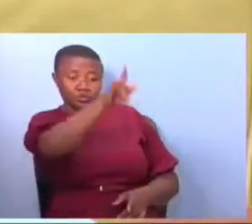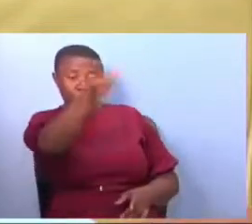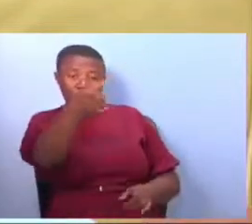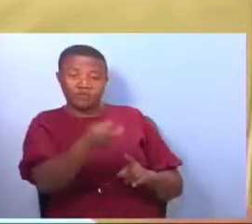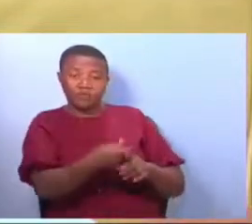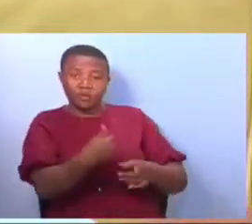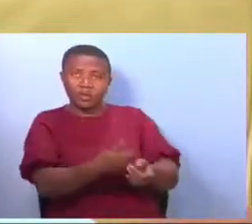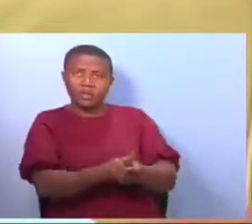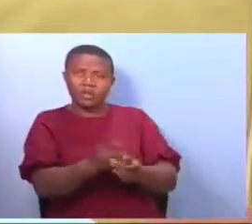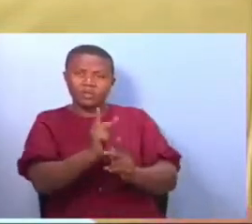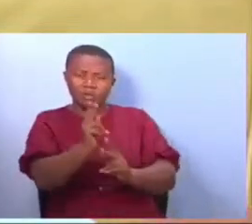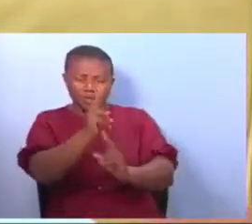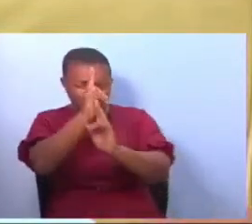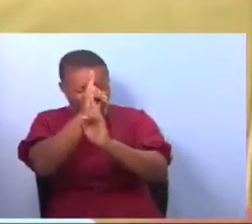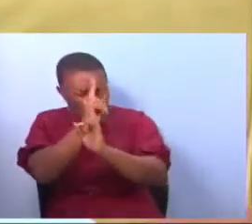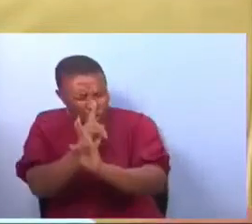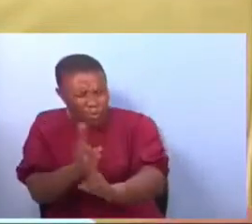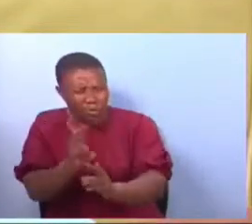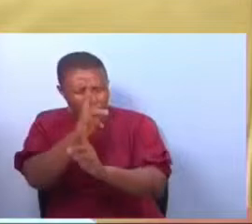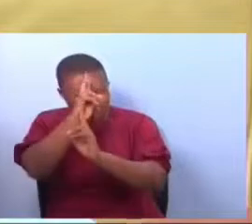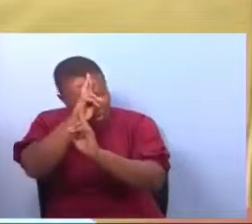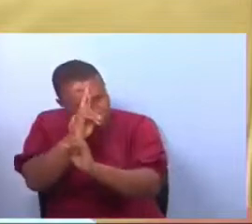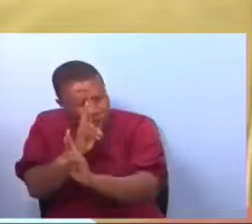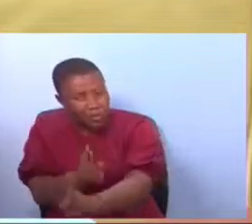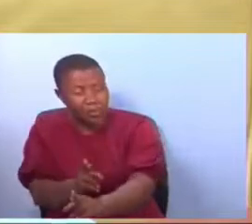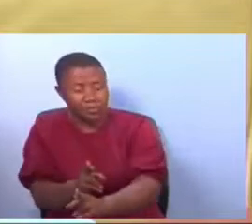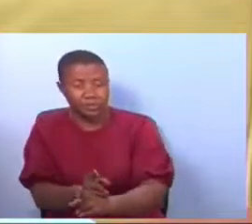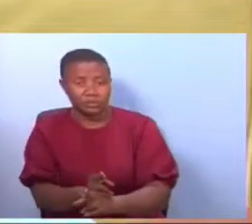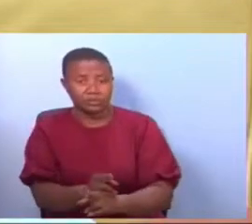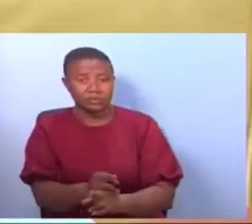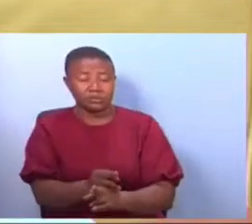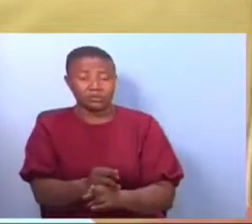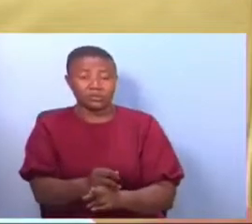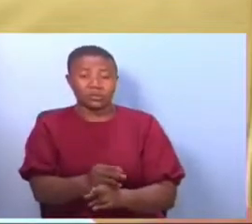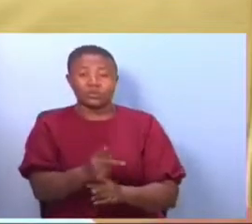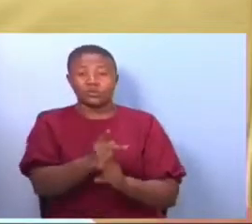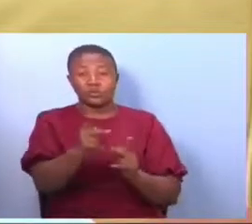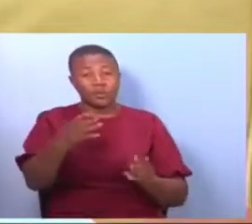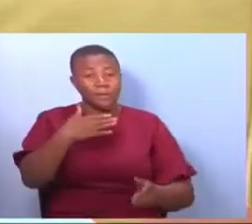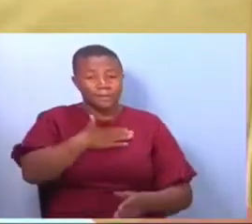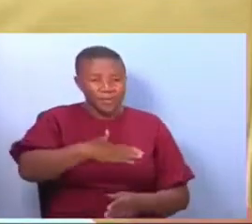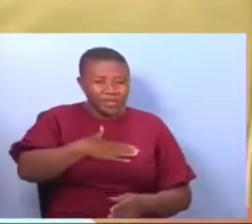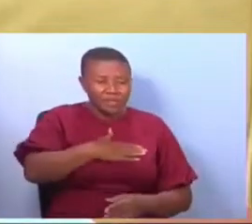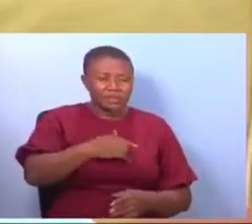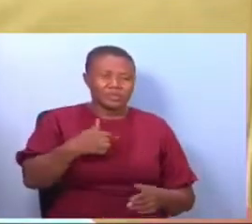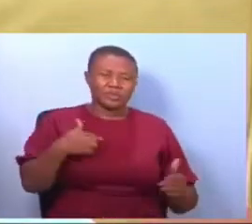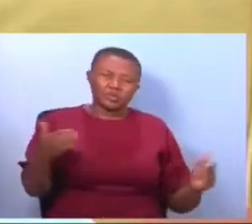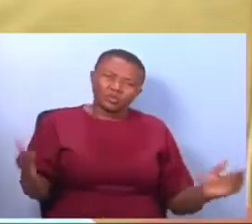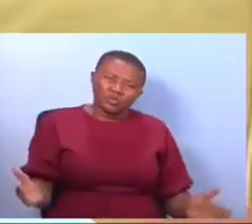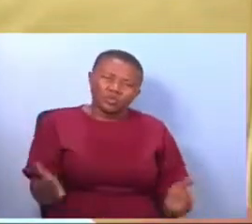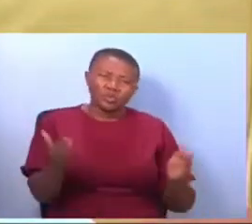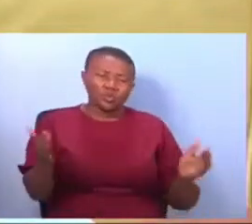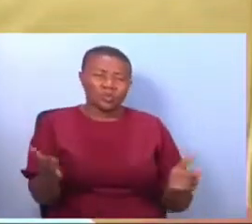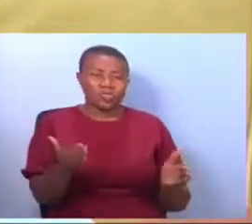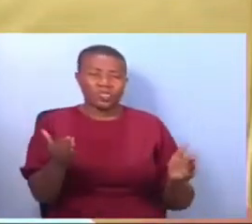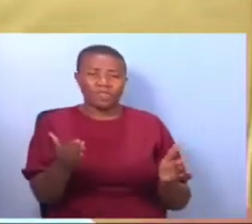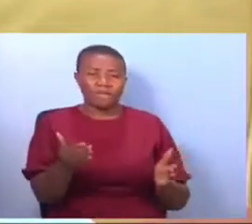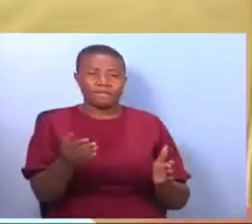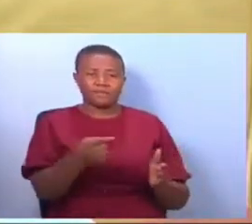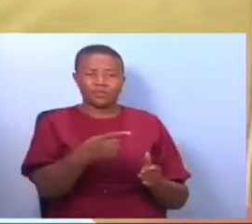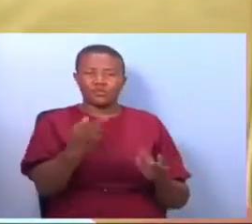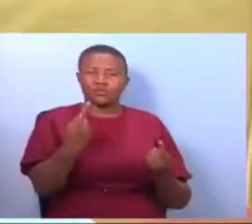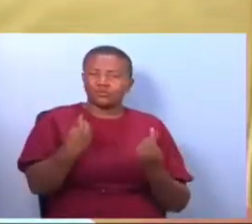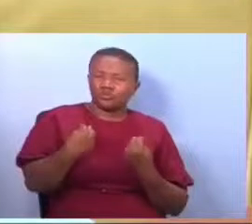colleagues, I am urging you, take every advantage